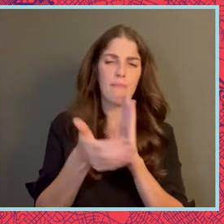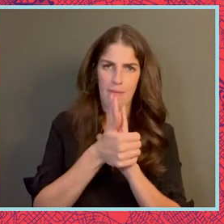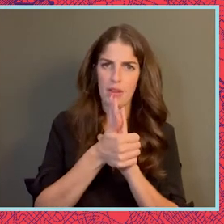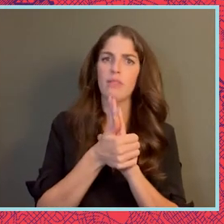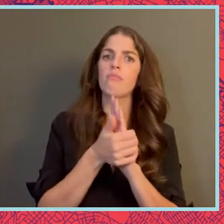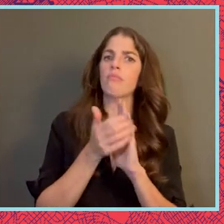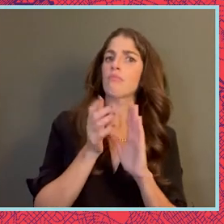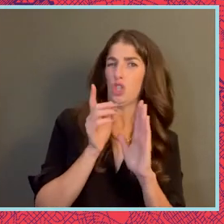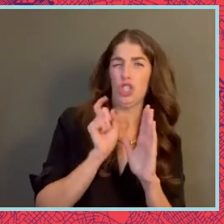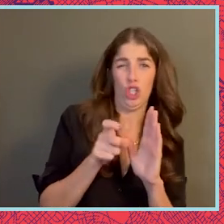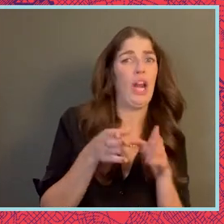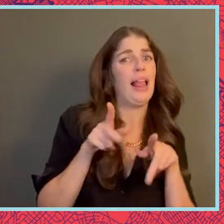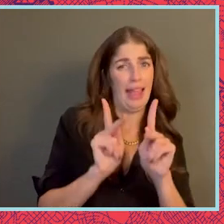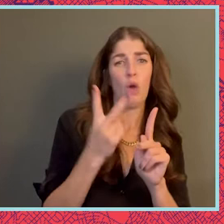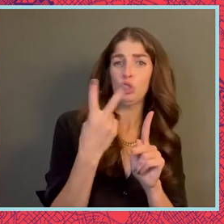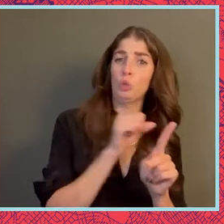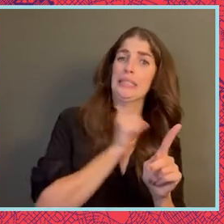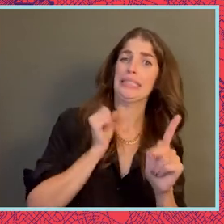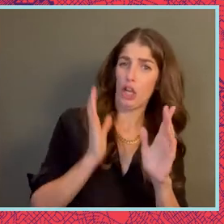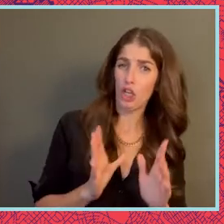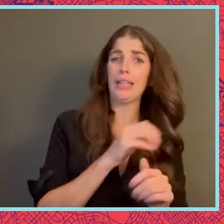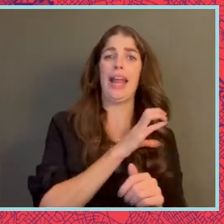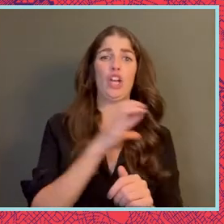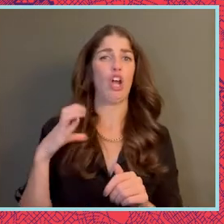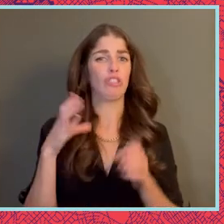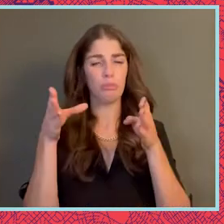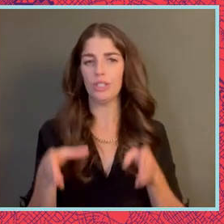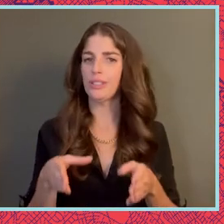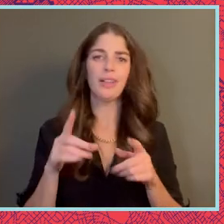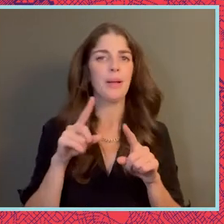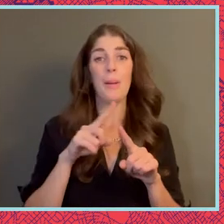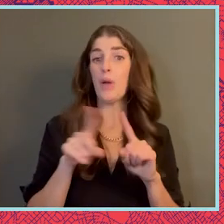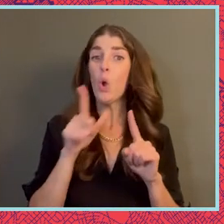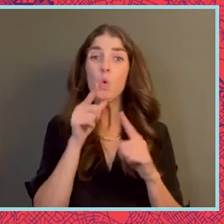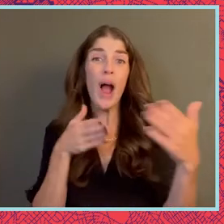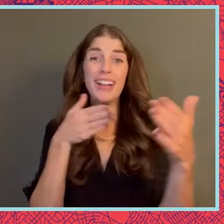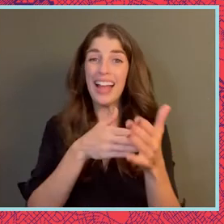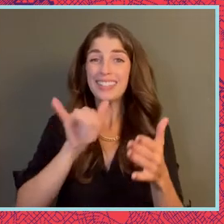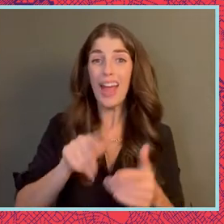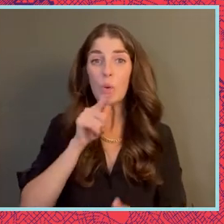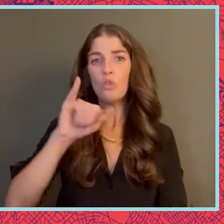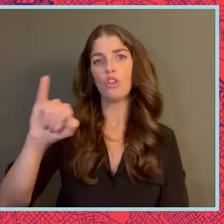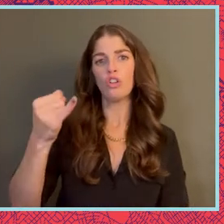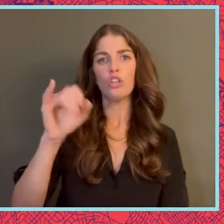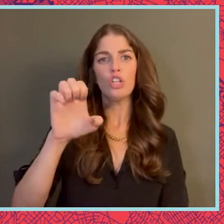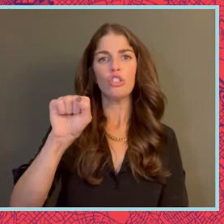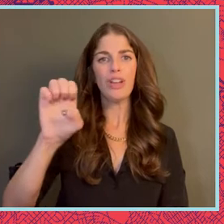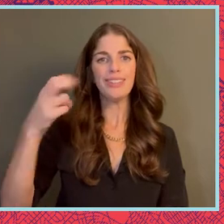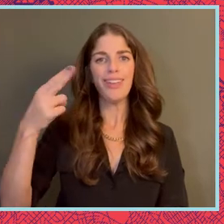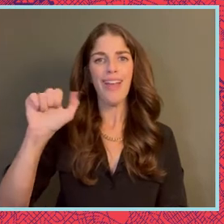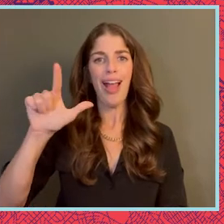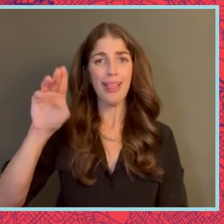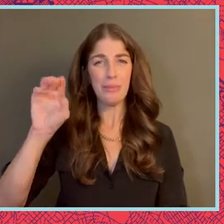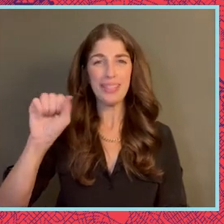two senators and a voting representative. The main opponent of that legislation was Jesse Helms, the racist from North Carolina,